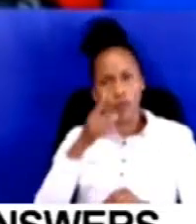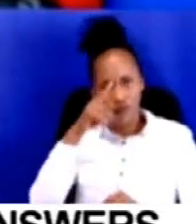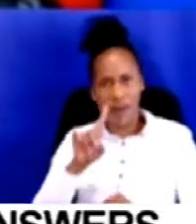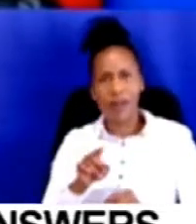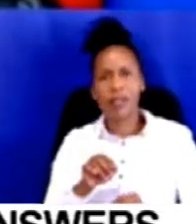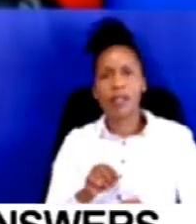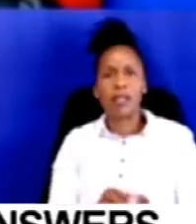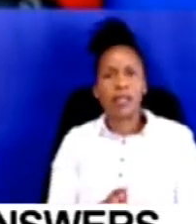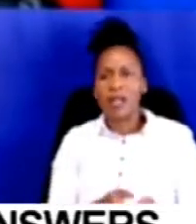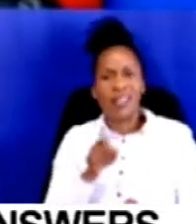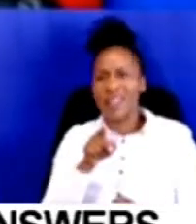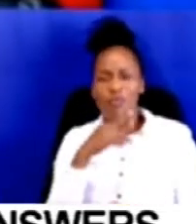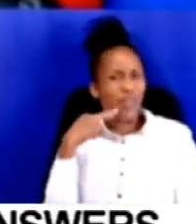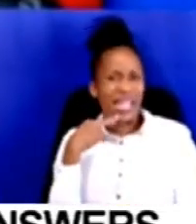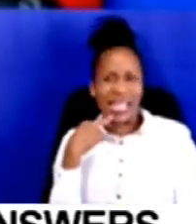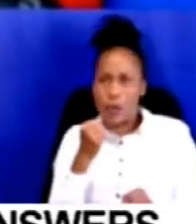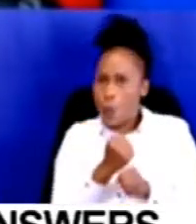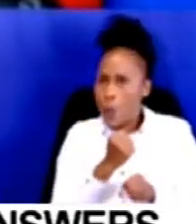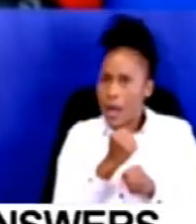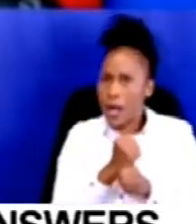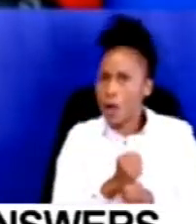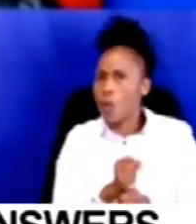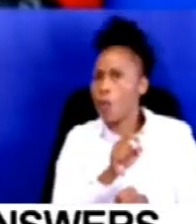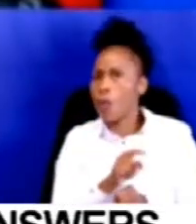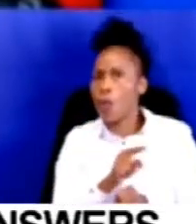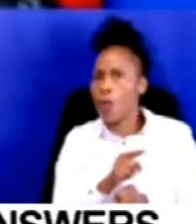is not really the duty of